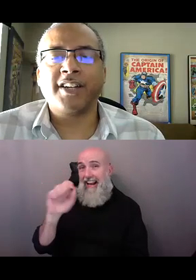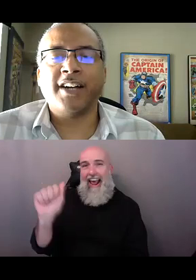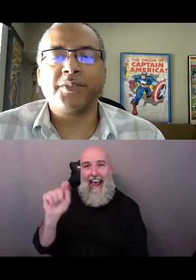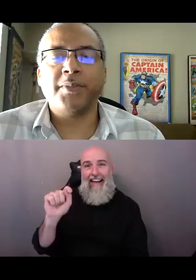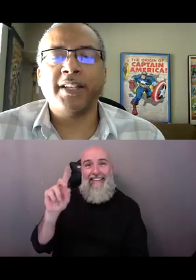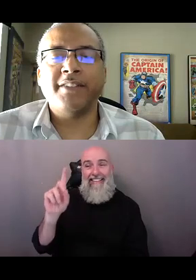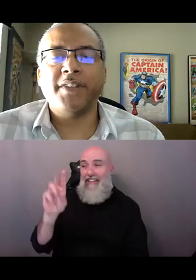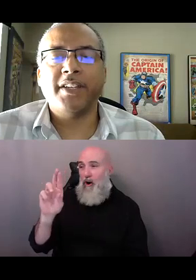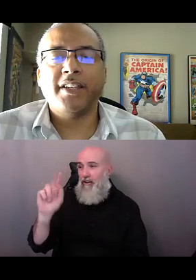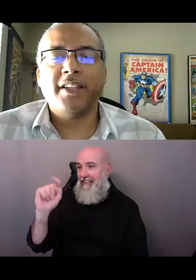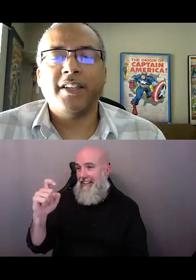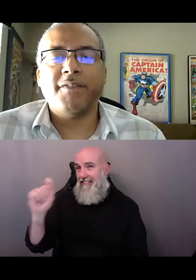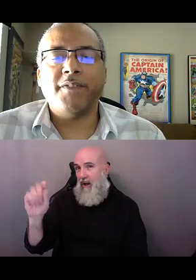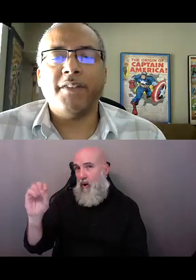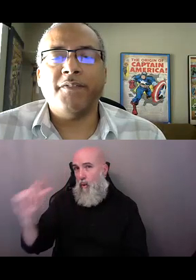vaccine@drtx.org. I'll spell that,